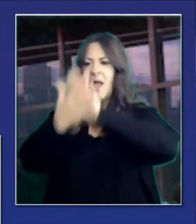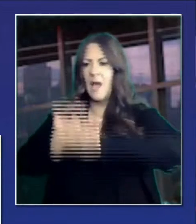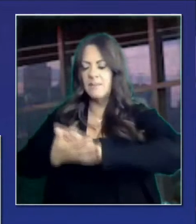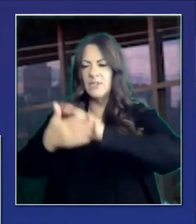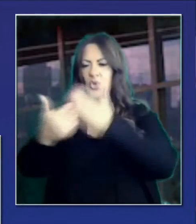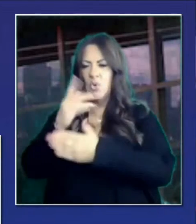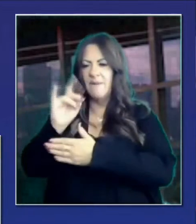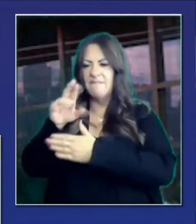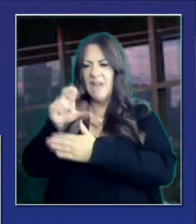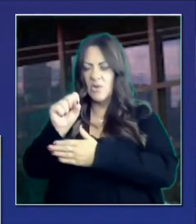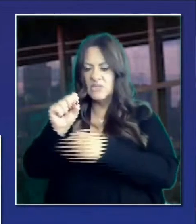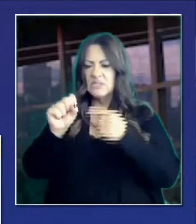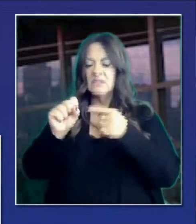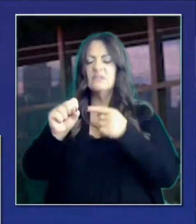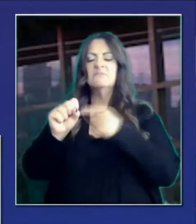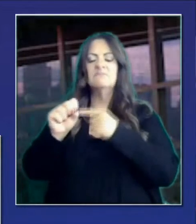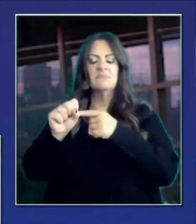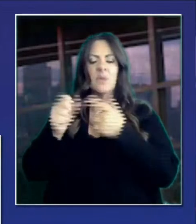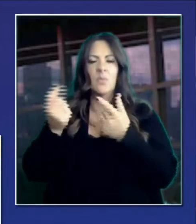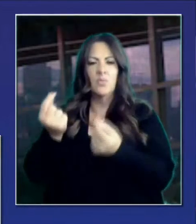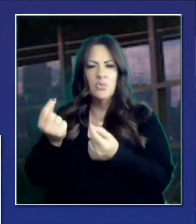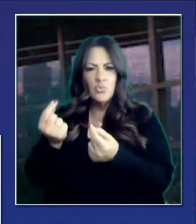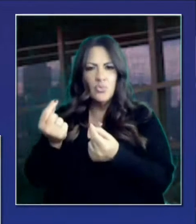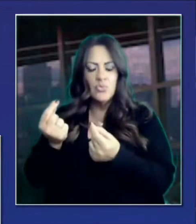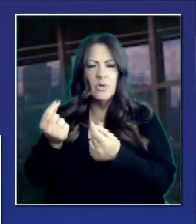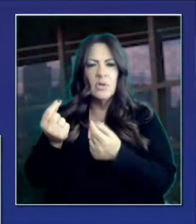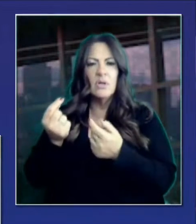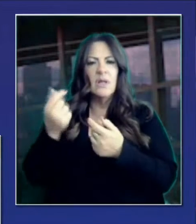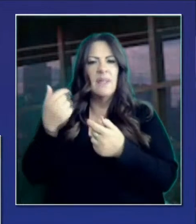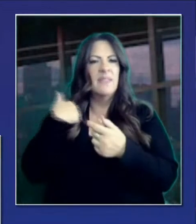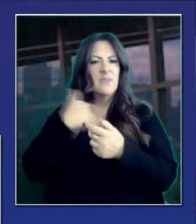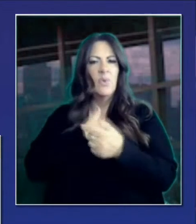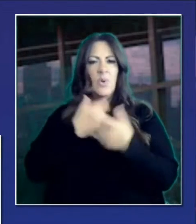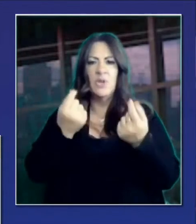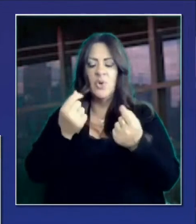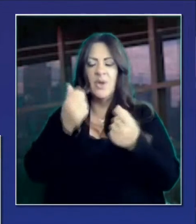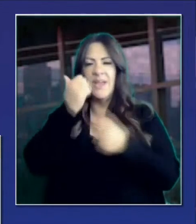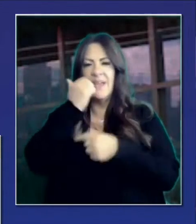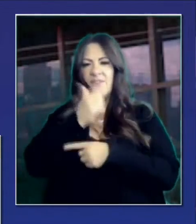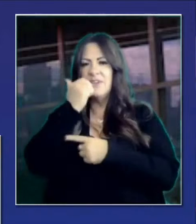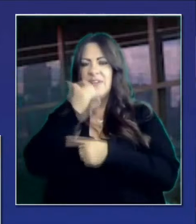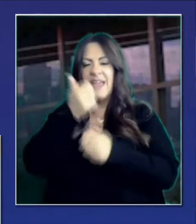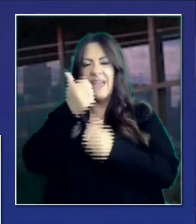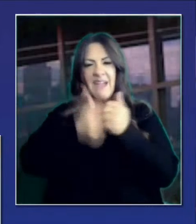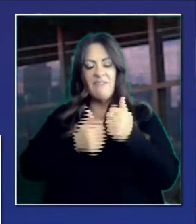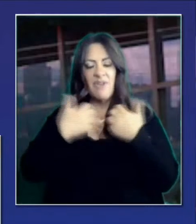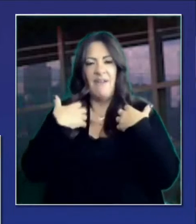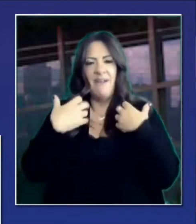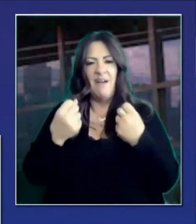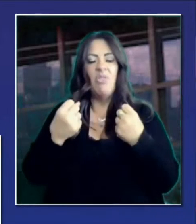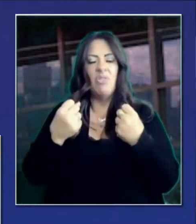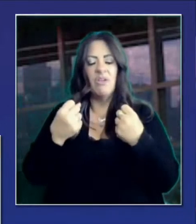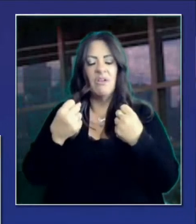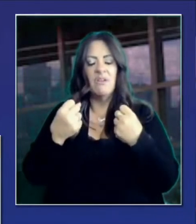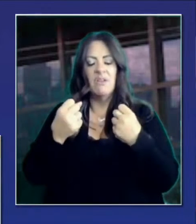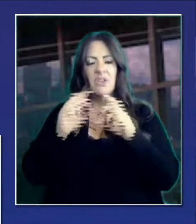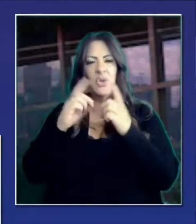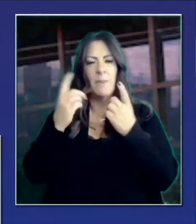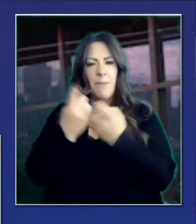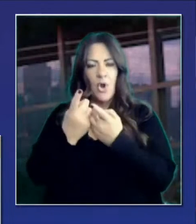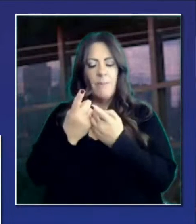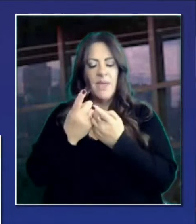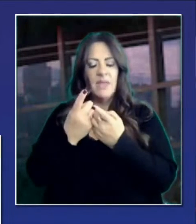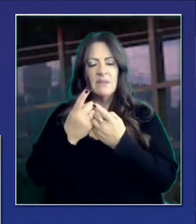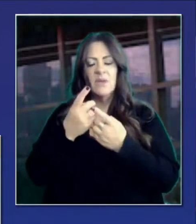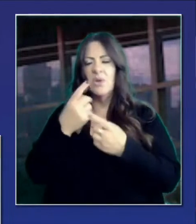of the day to understand what's going to come tomorrow, and that's what we do. Every local health officer does that. We do that here at the state